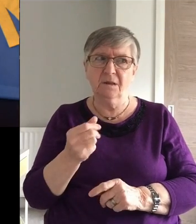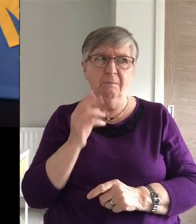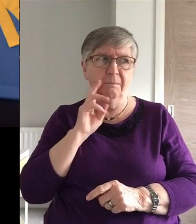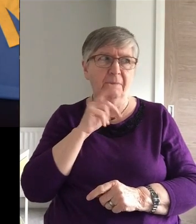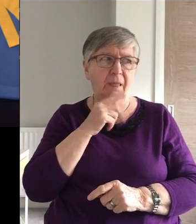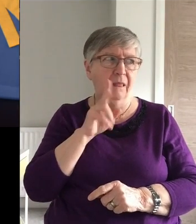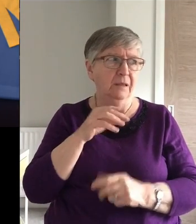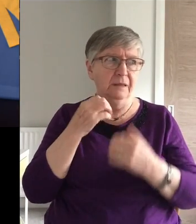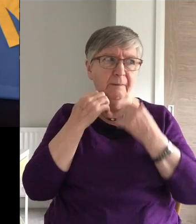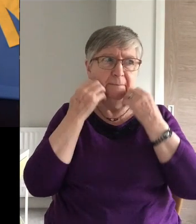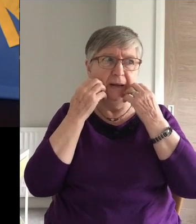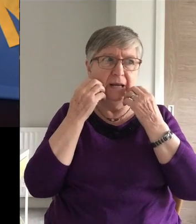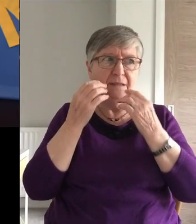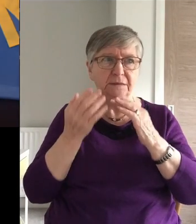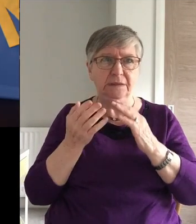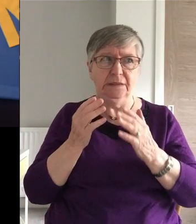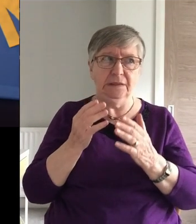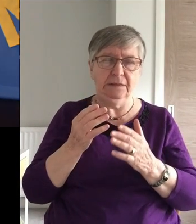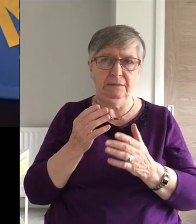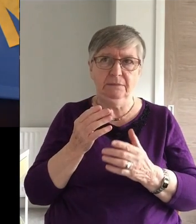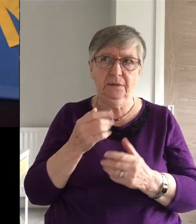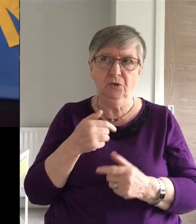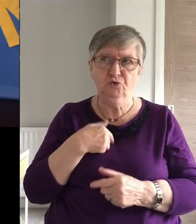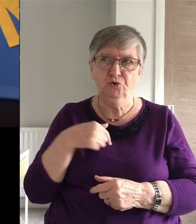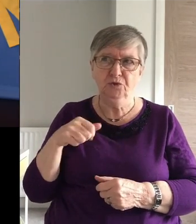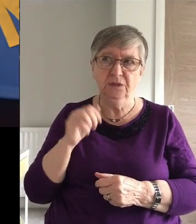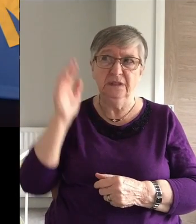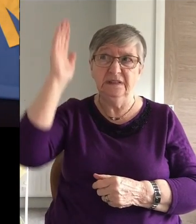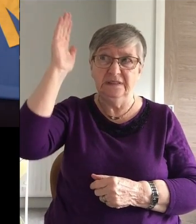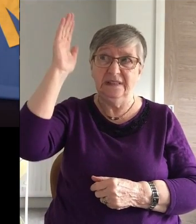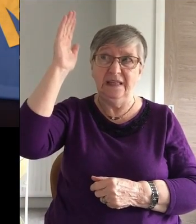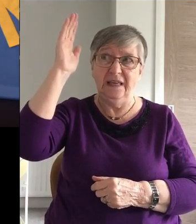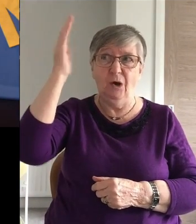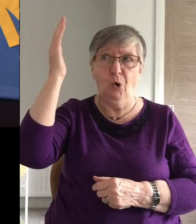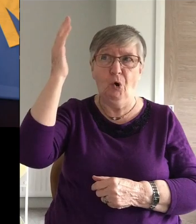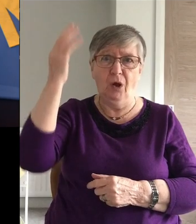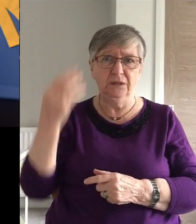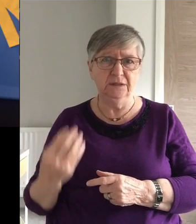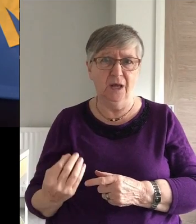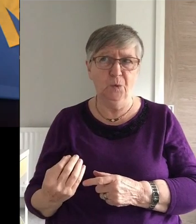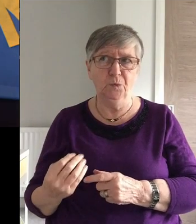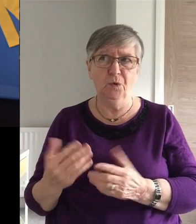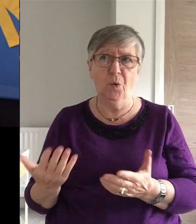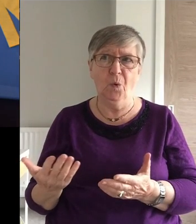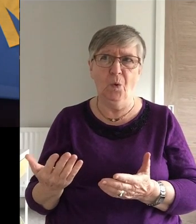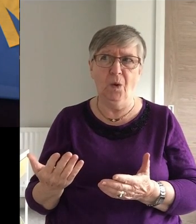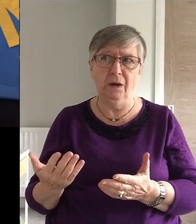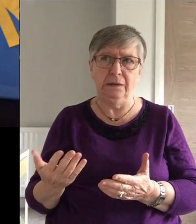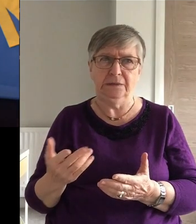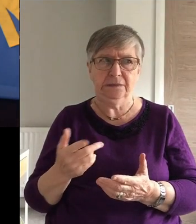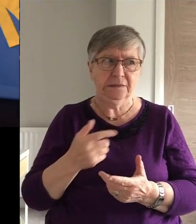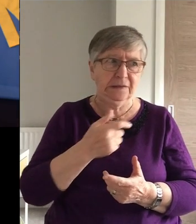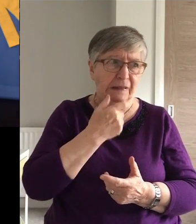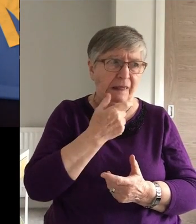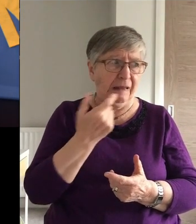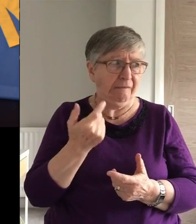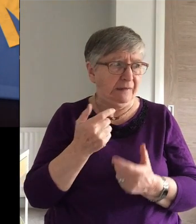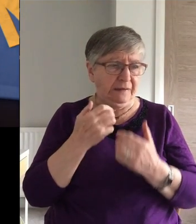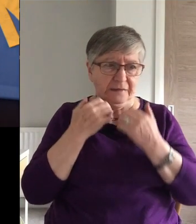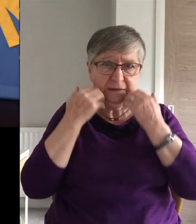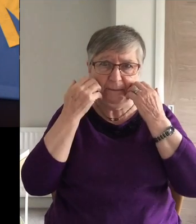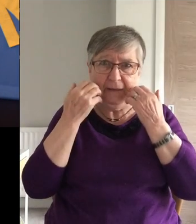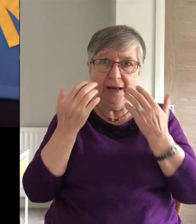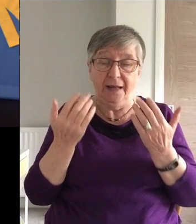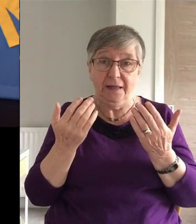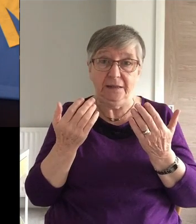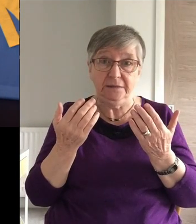And suddenly, kind of a wee bit of embarrassment in the room. Did I leave my hand up? Did I put my hand down? Some embarrassed sniggers and